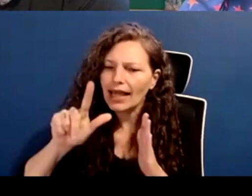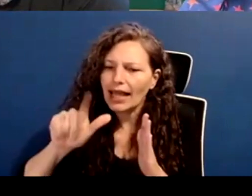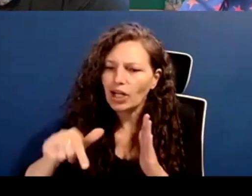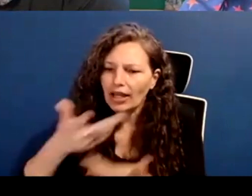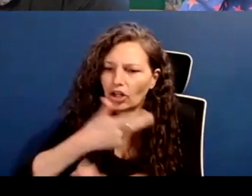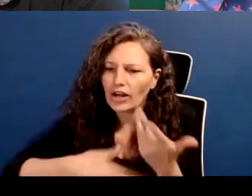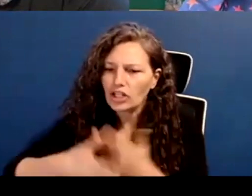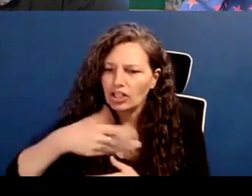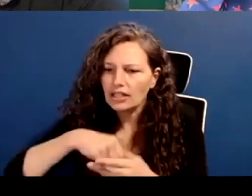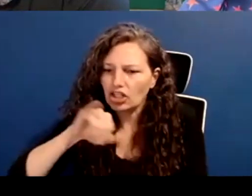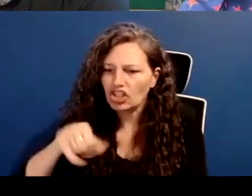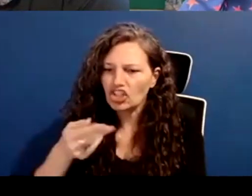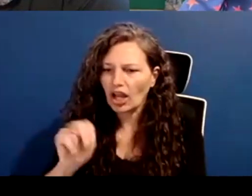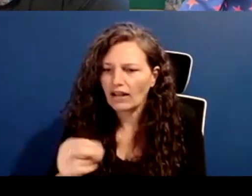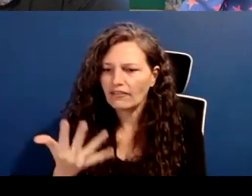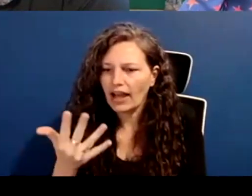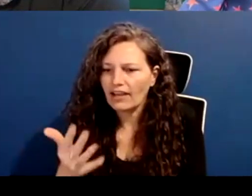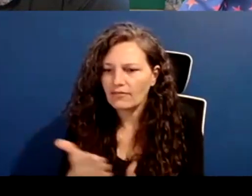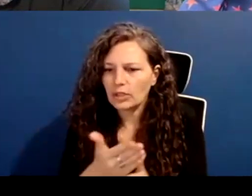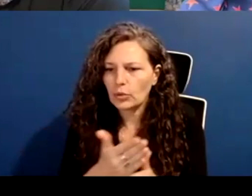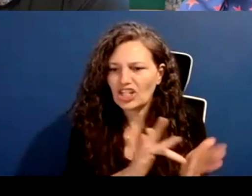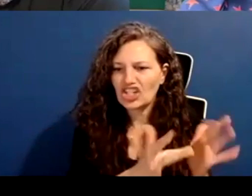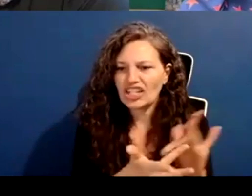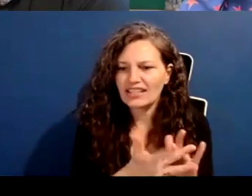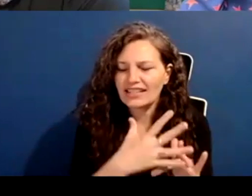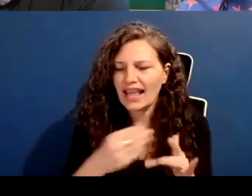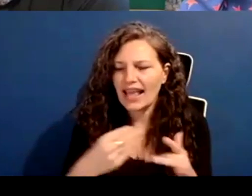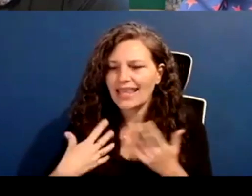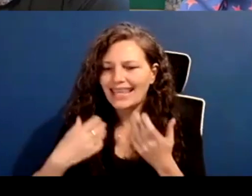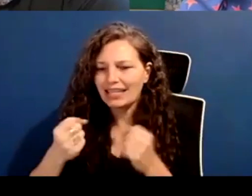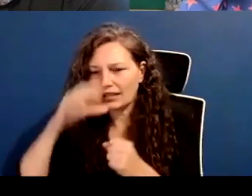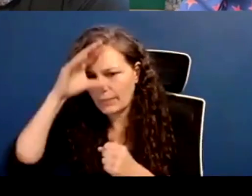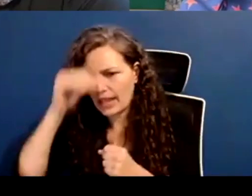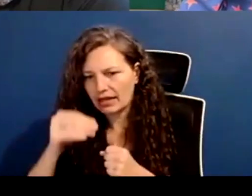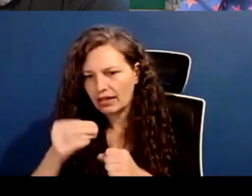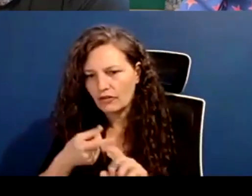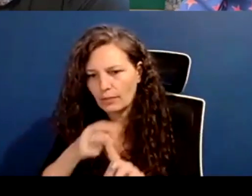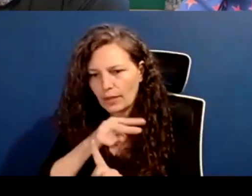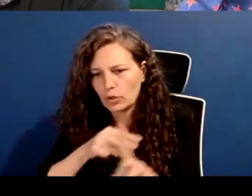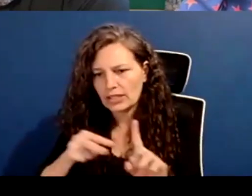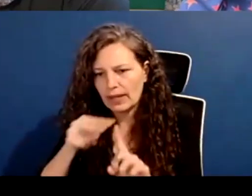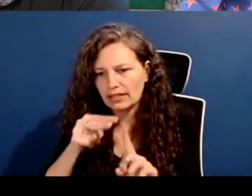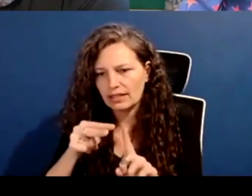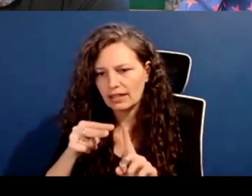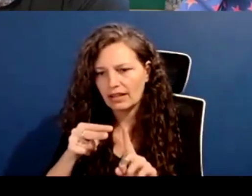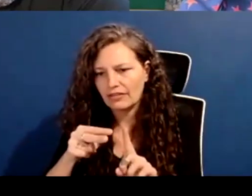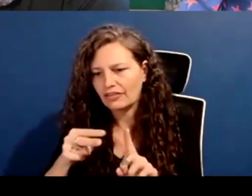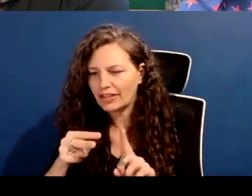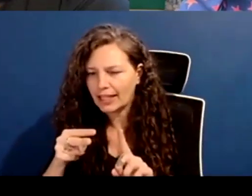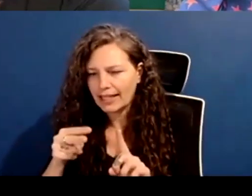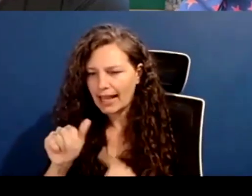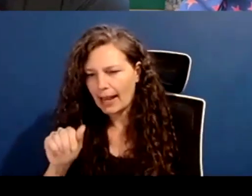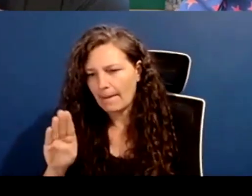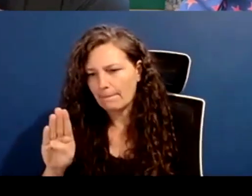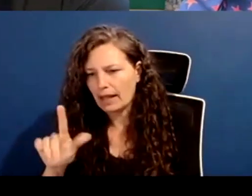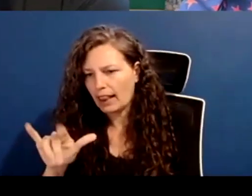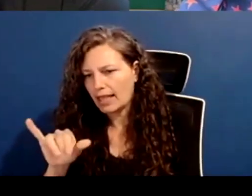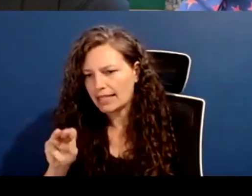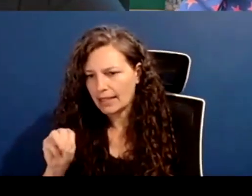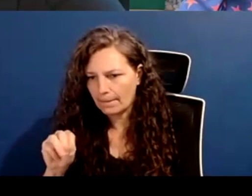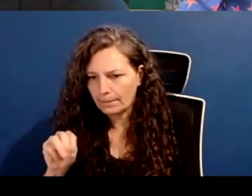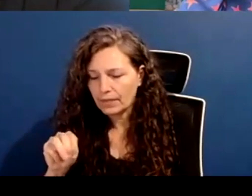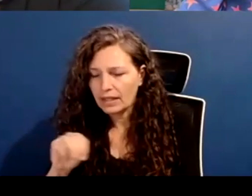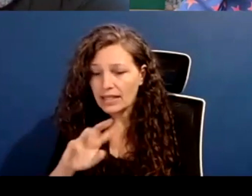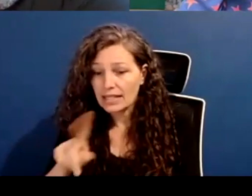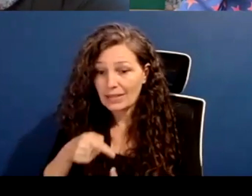between Jesus and the healed man from a perspective of dismantling ableism, particularly where Jesus encounters the